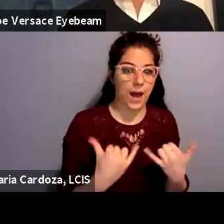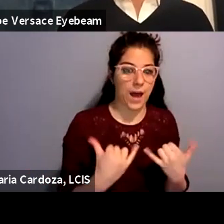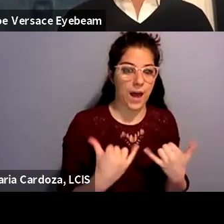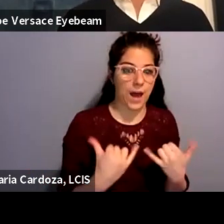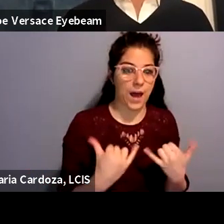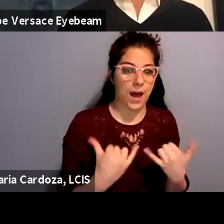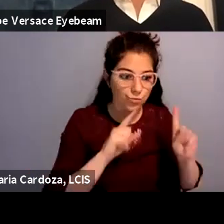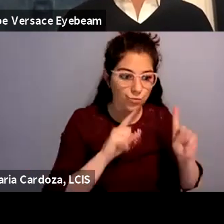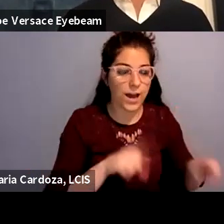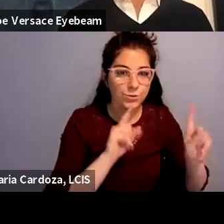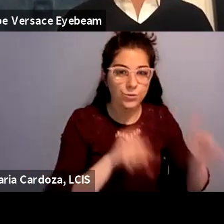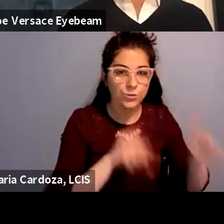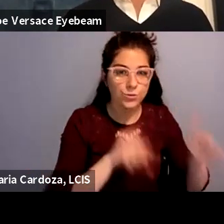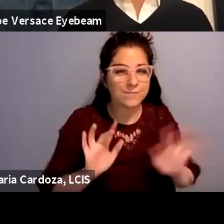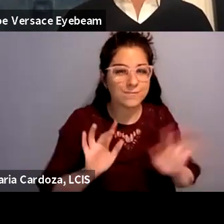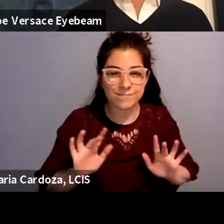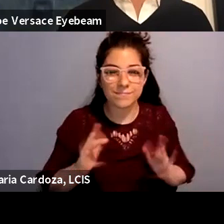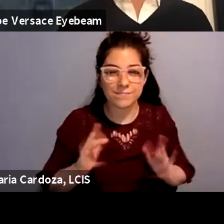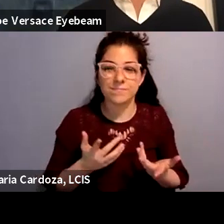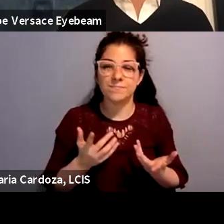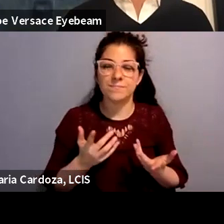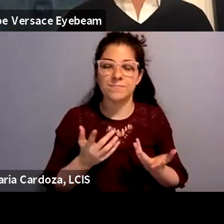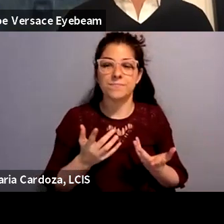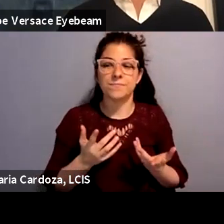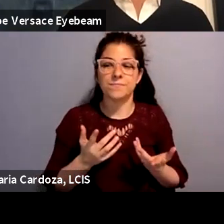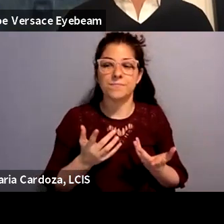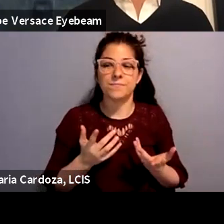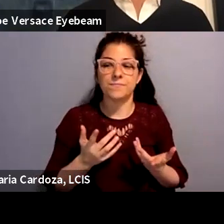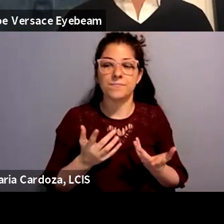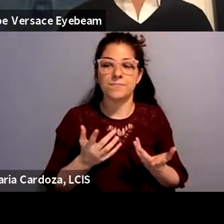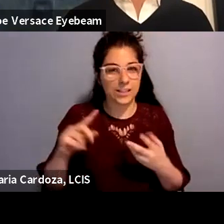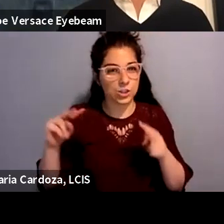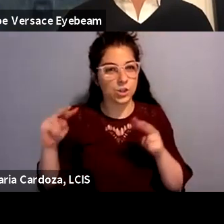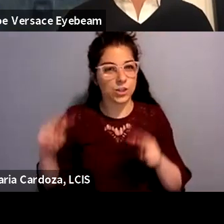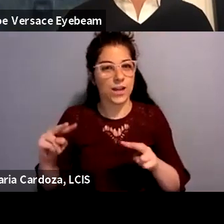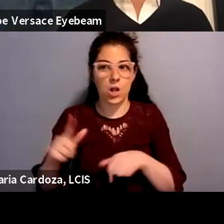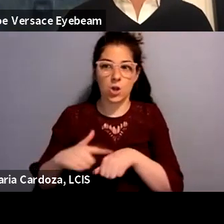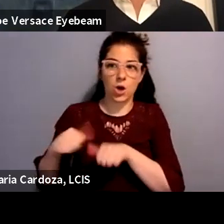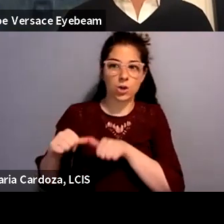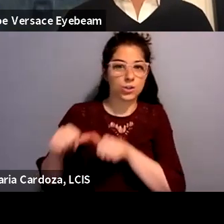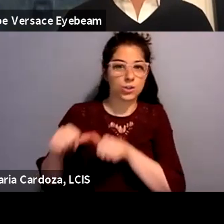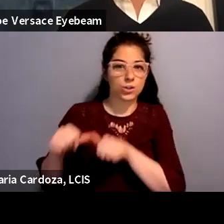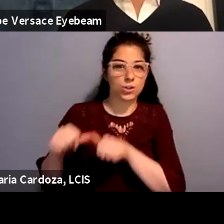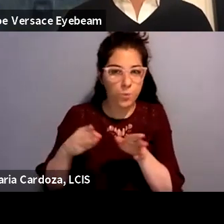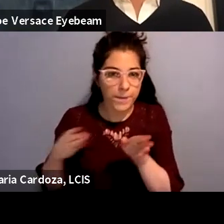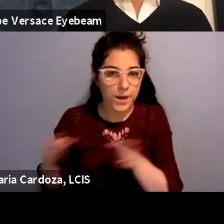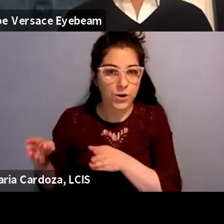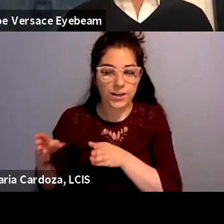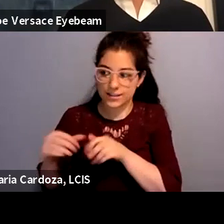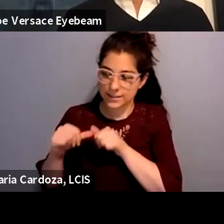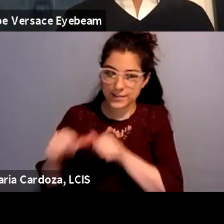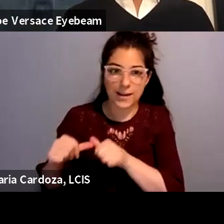what is needed and those objectives to fulfill that, but really looking at the long term in terms of preparedness and